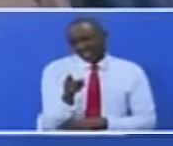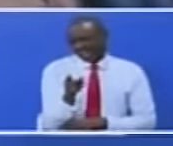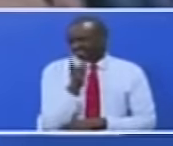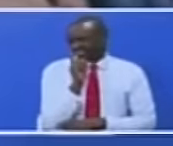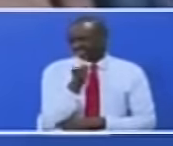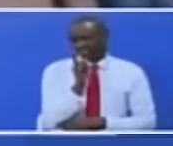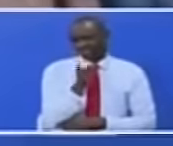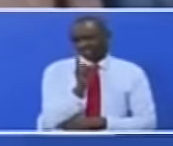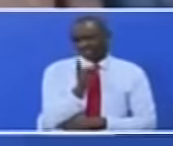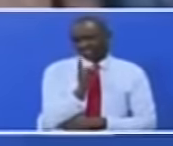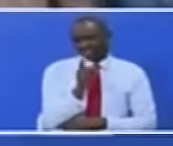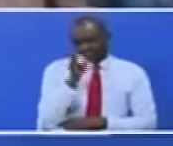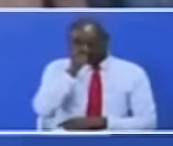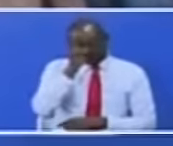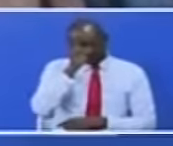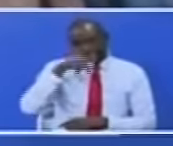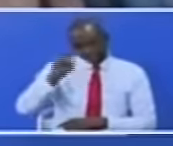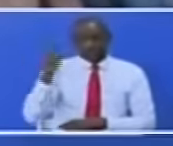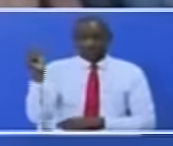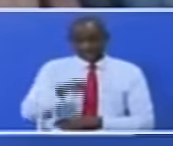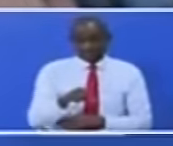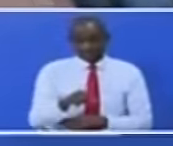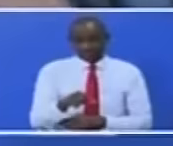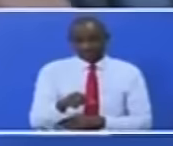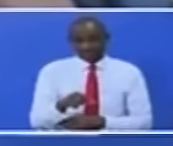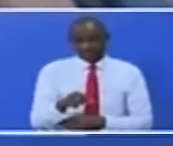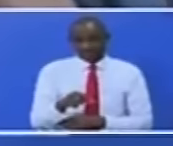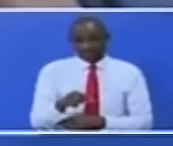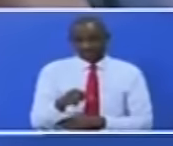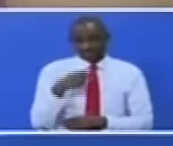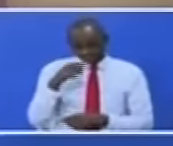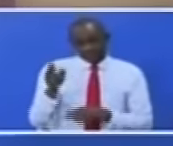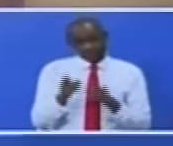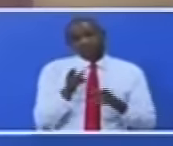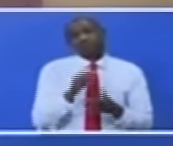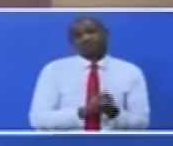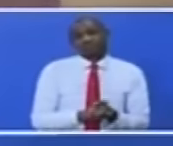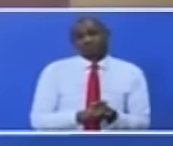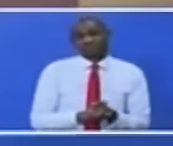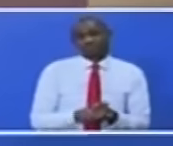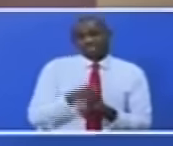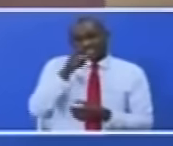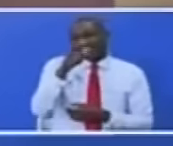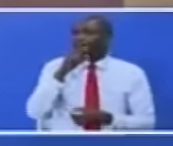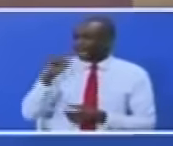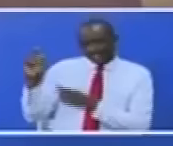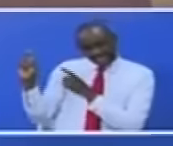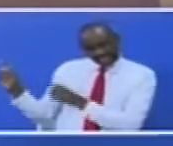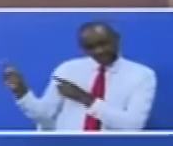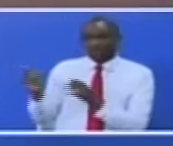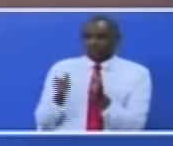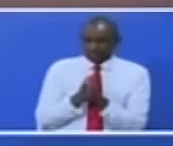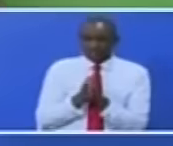is just the police, and we know the police in Meru, what they do normally. 27-year-old Boniface Kimaita and